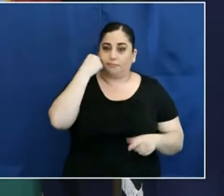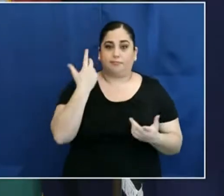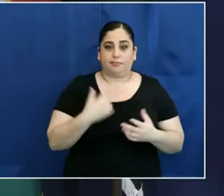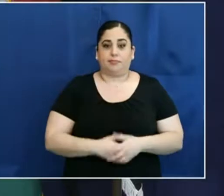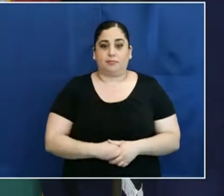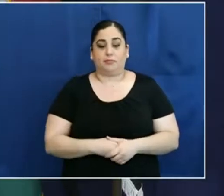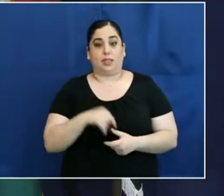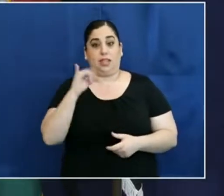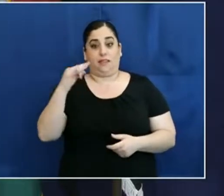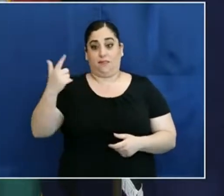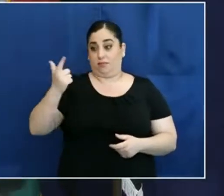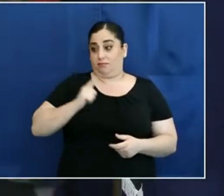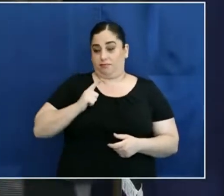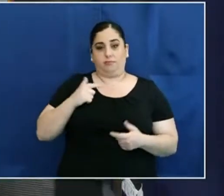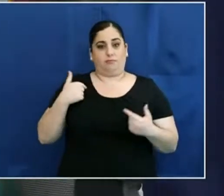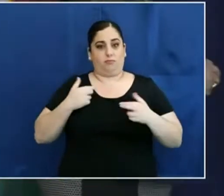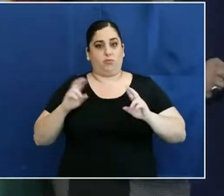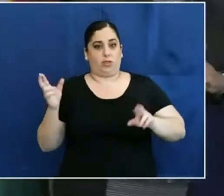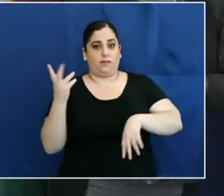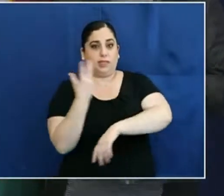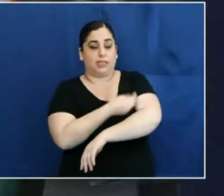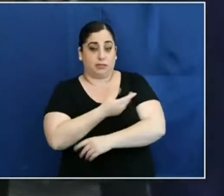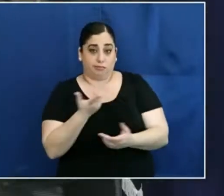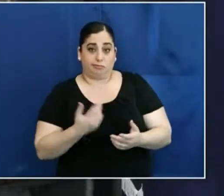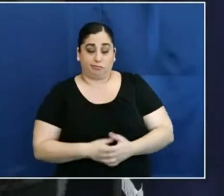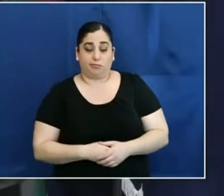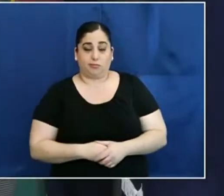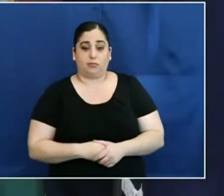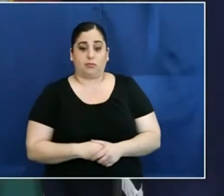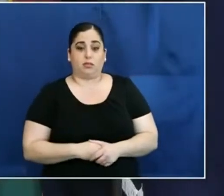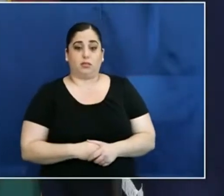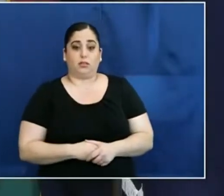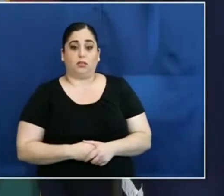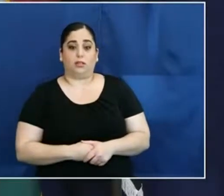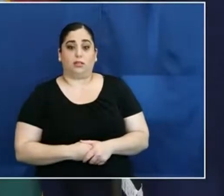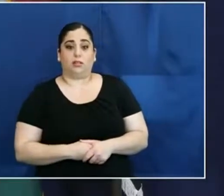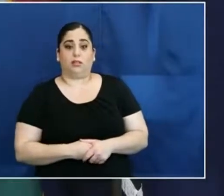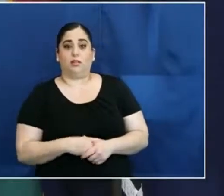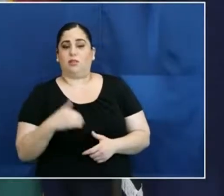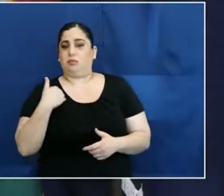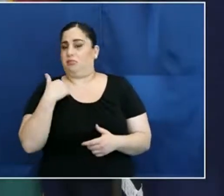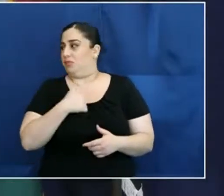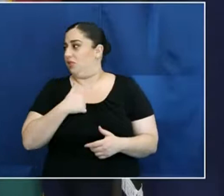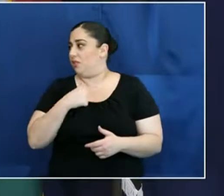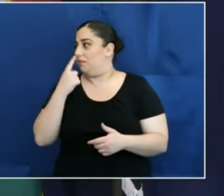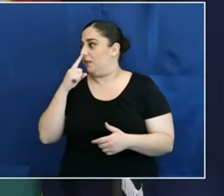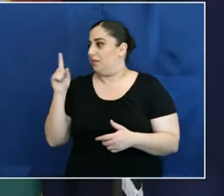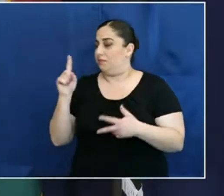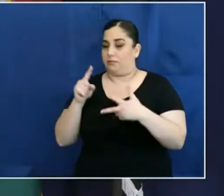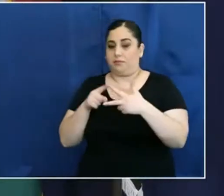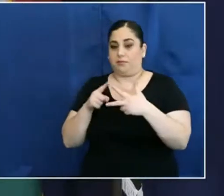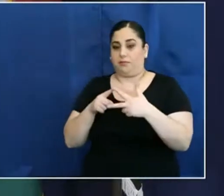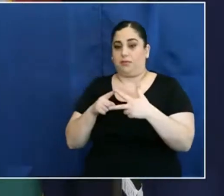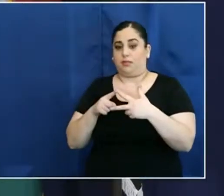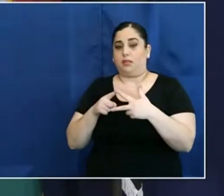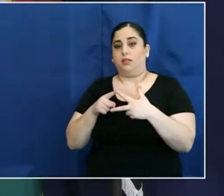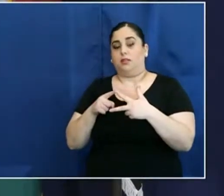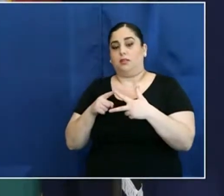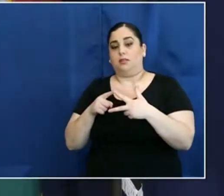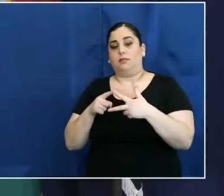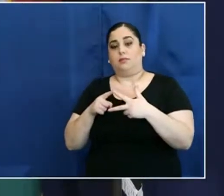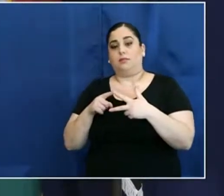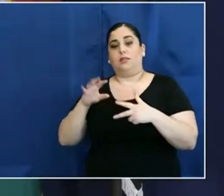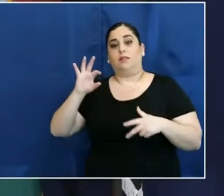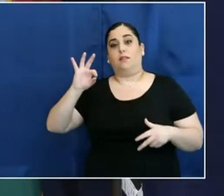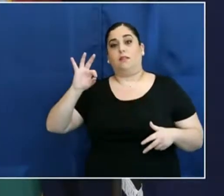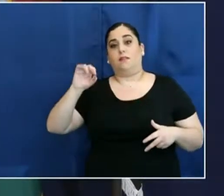safe. Dr. Wooten, do you mind staying up there for a minute? Her second question is, Florida is planning